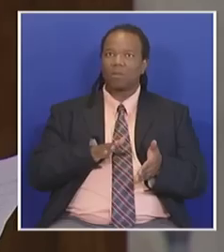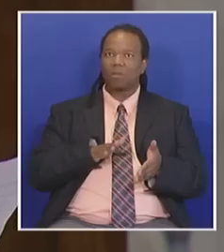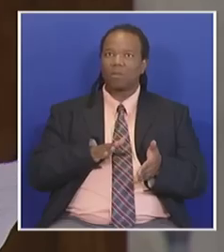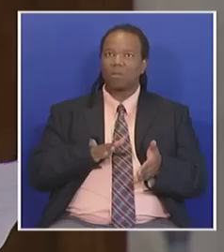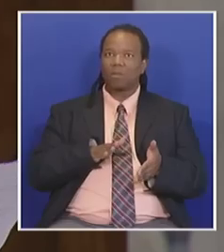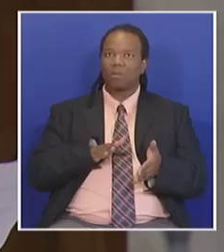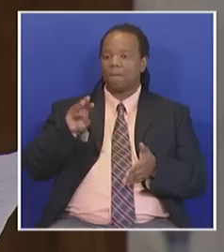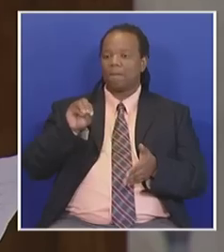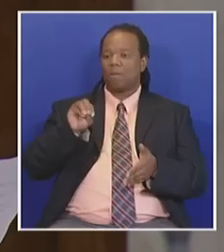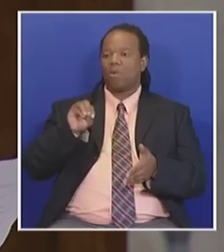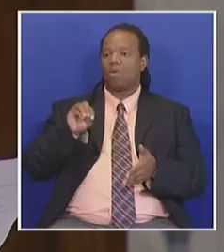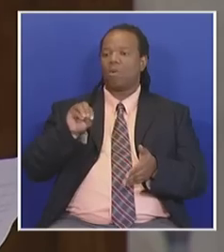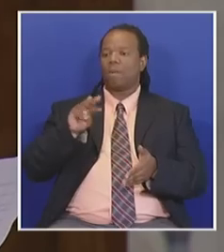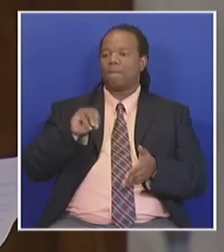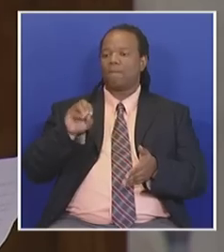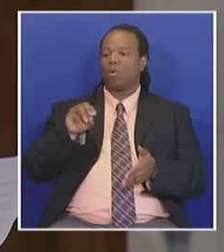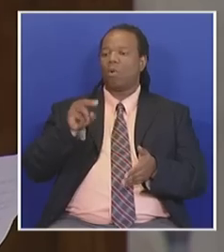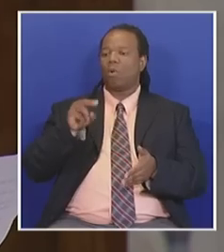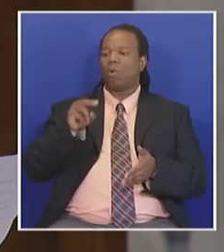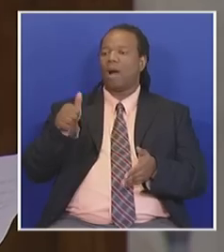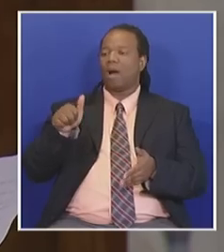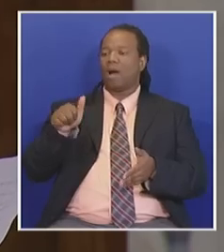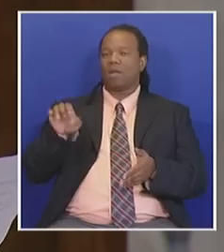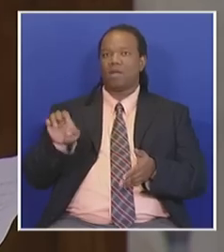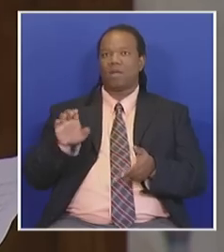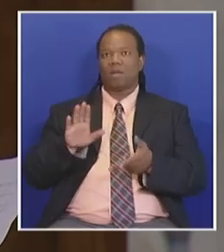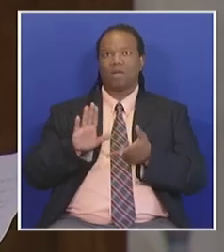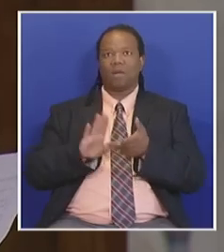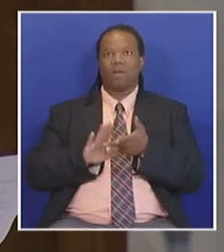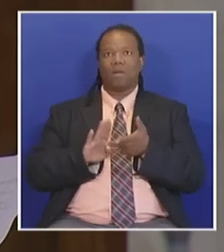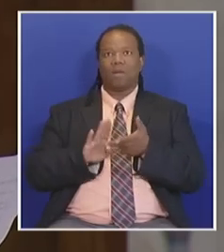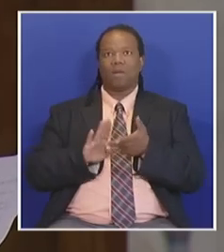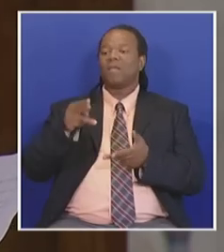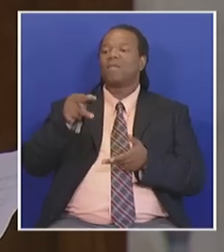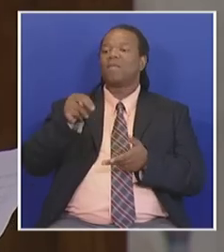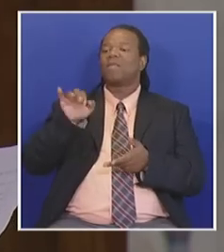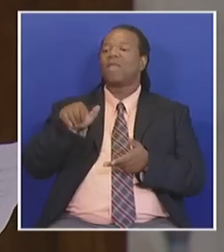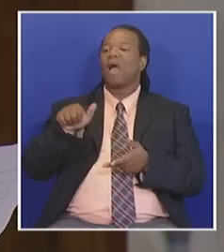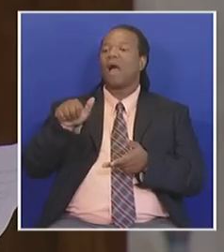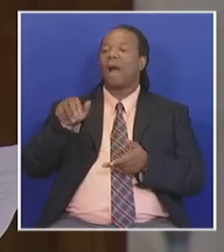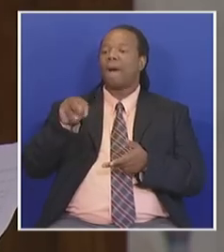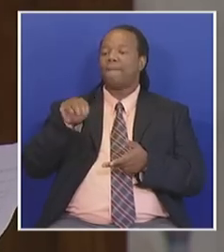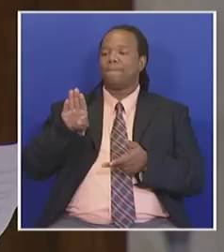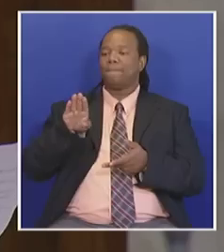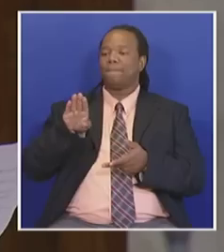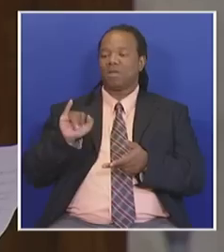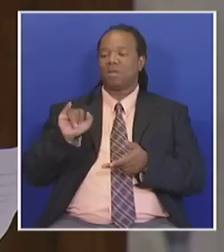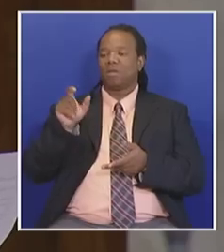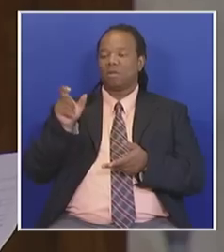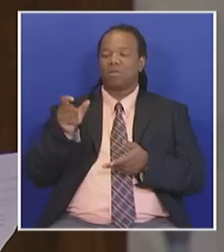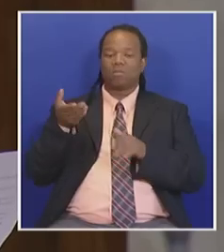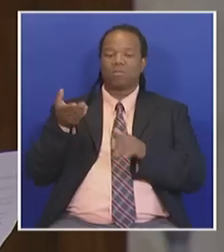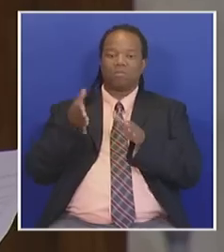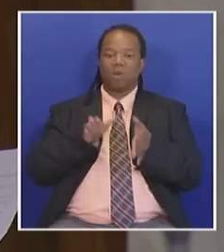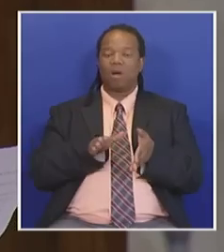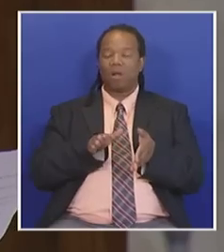Muhai and Honorable Mr. A.J. Nyambi. 2, further notes that the